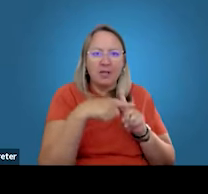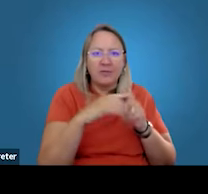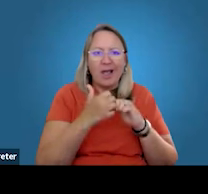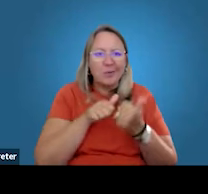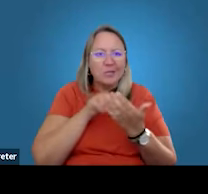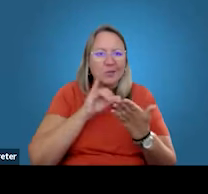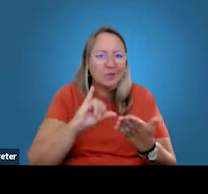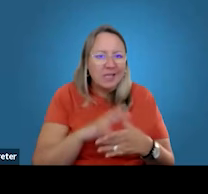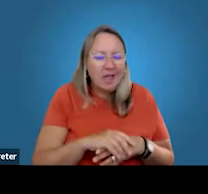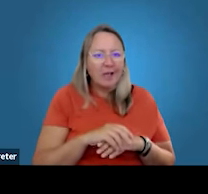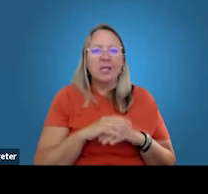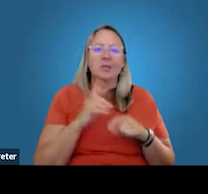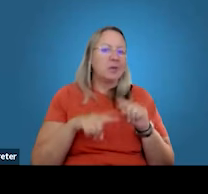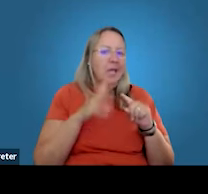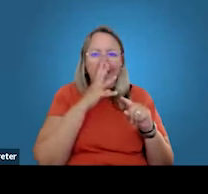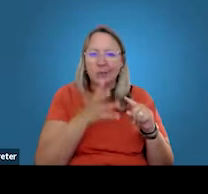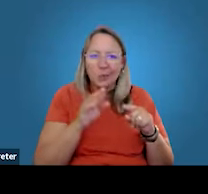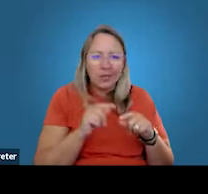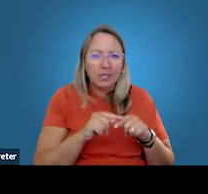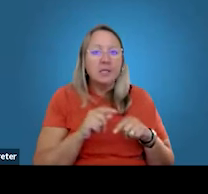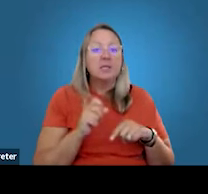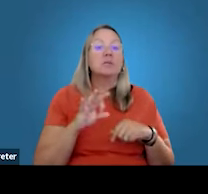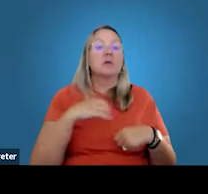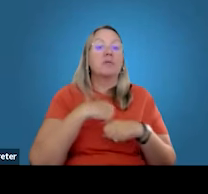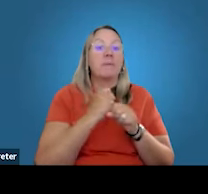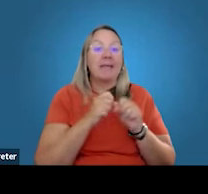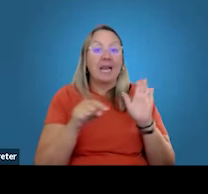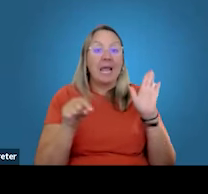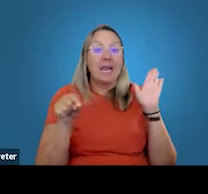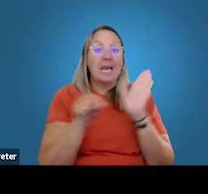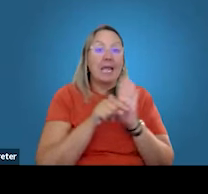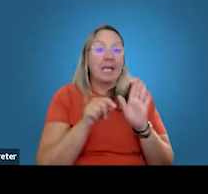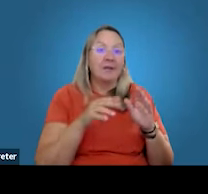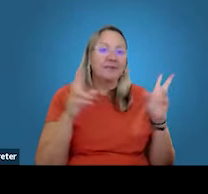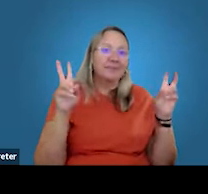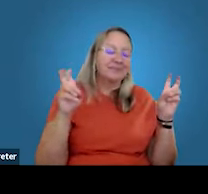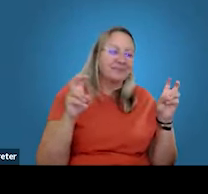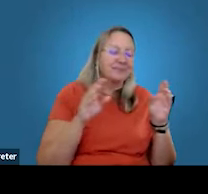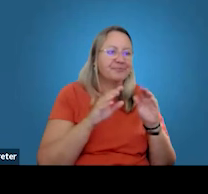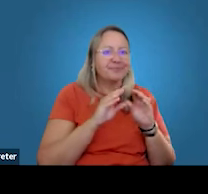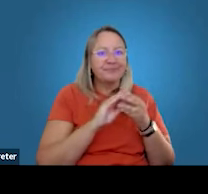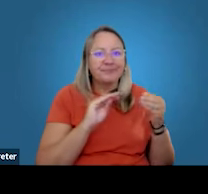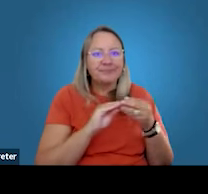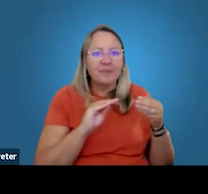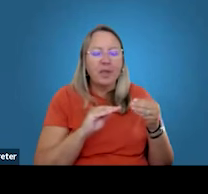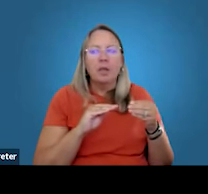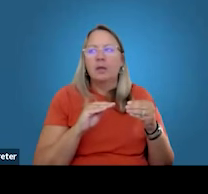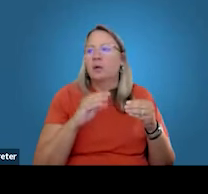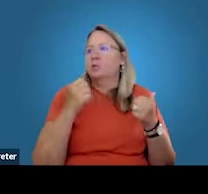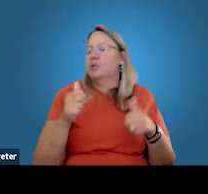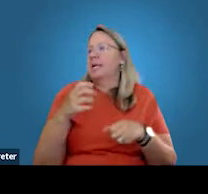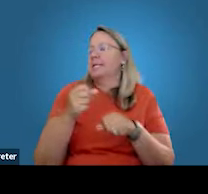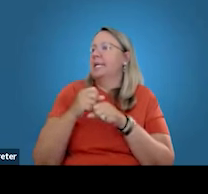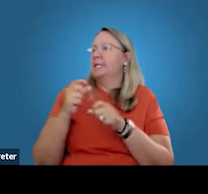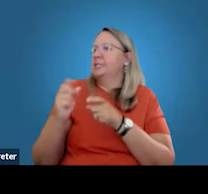some way? You can never just ignore it. So if we're making the negative a positive, for example, we are trying to get new